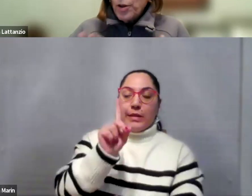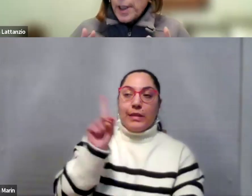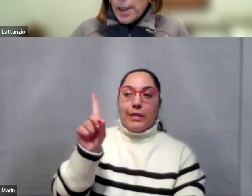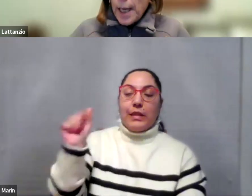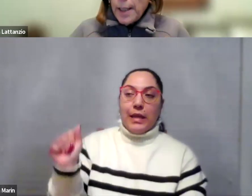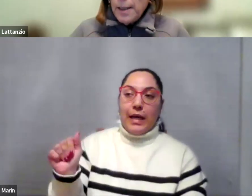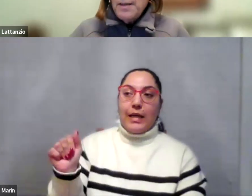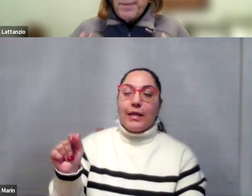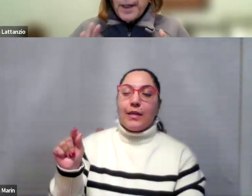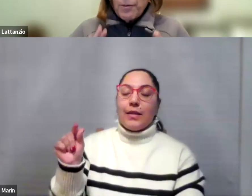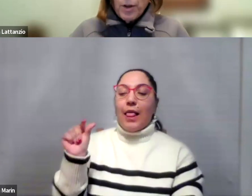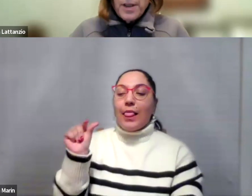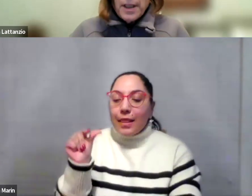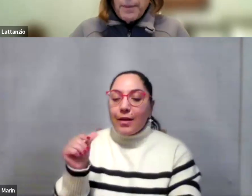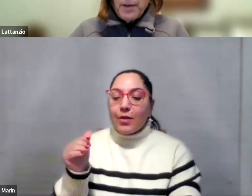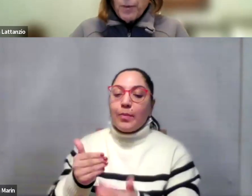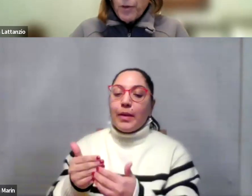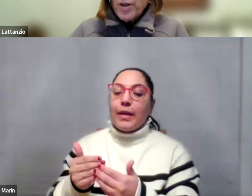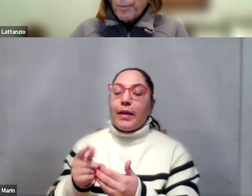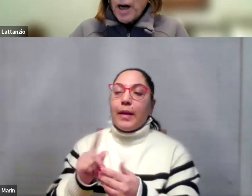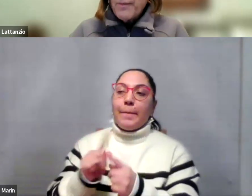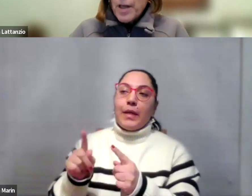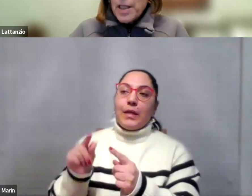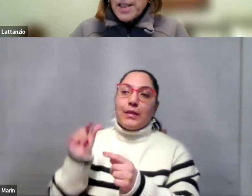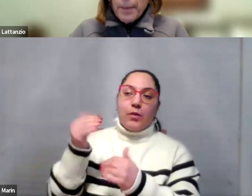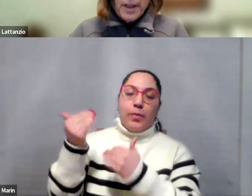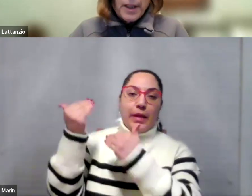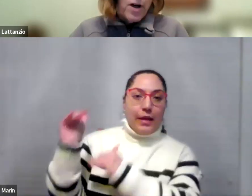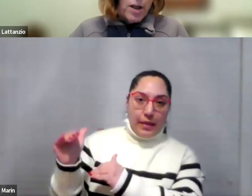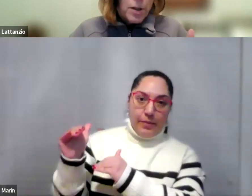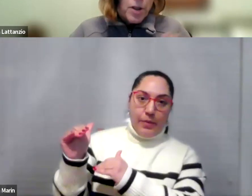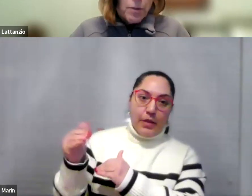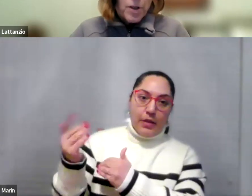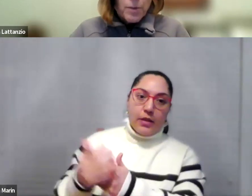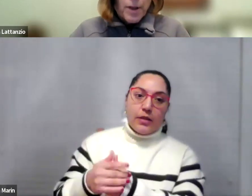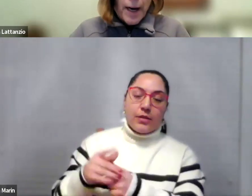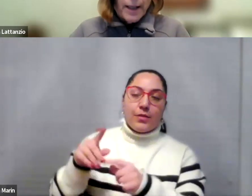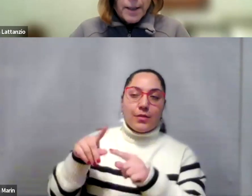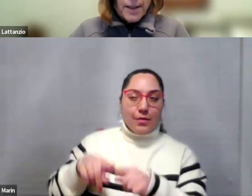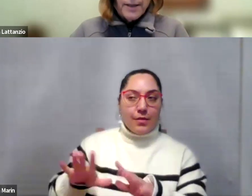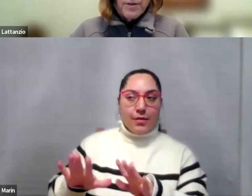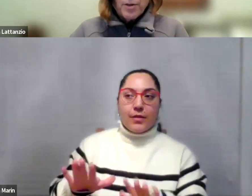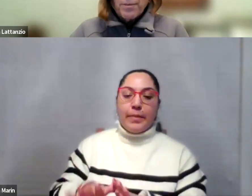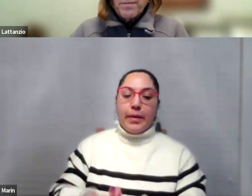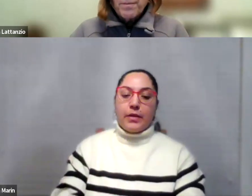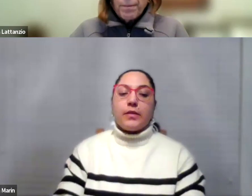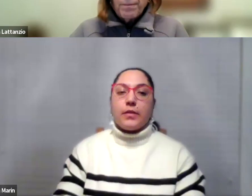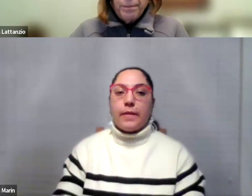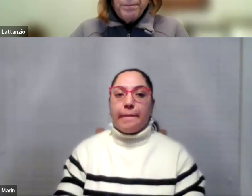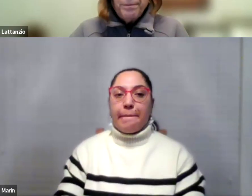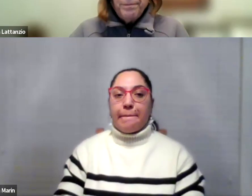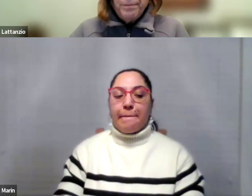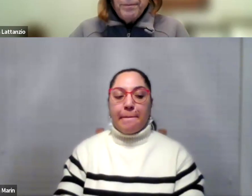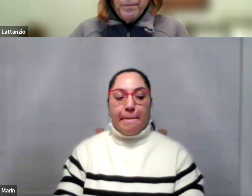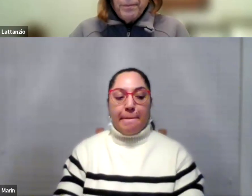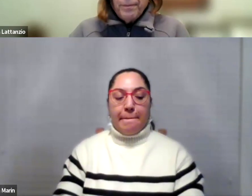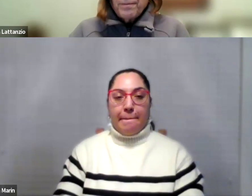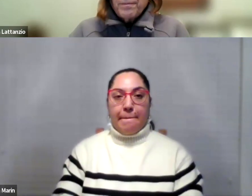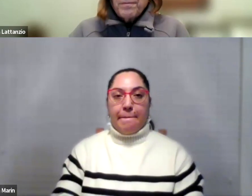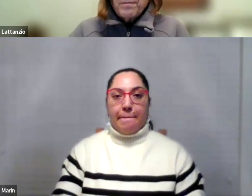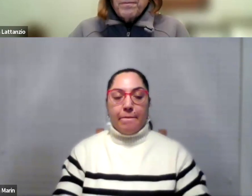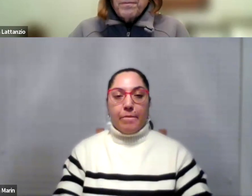a certain extent, but it really is going to be where the primary disability falls, which what Alex said, where the